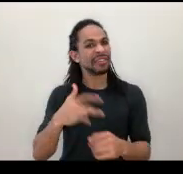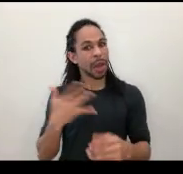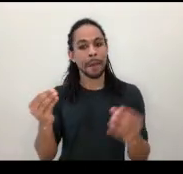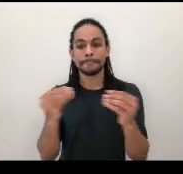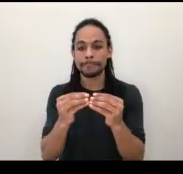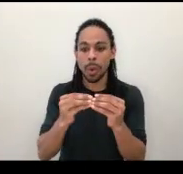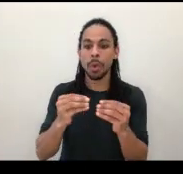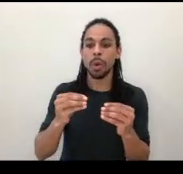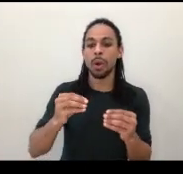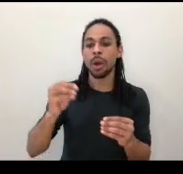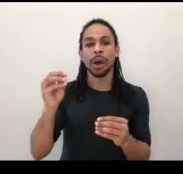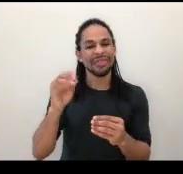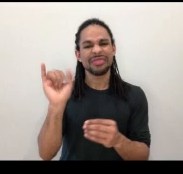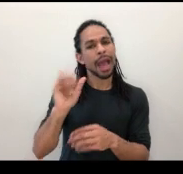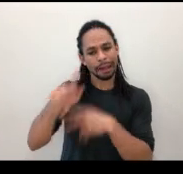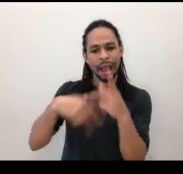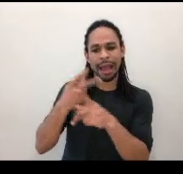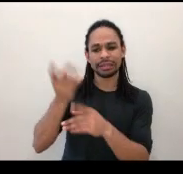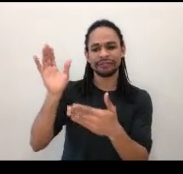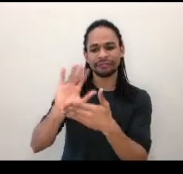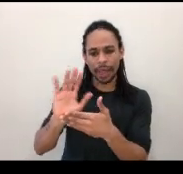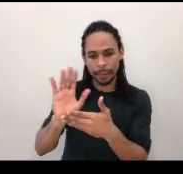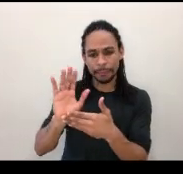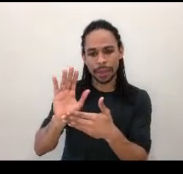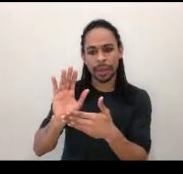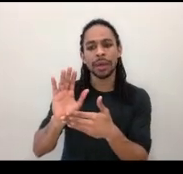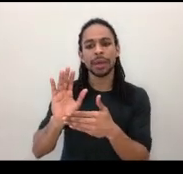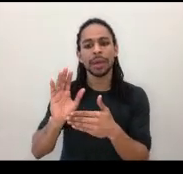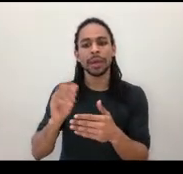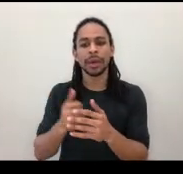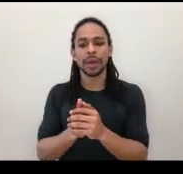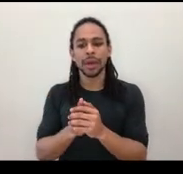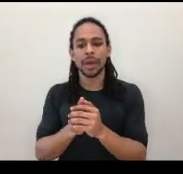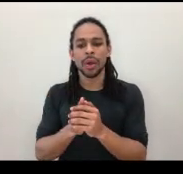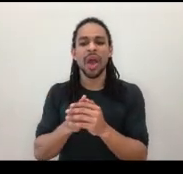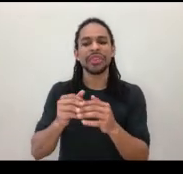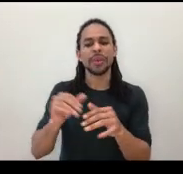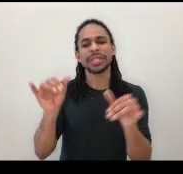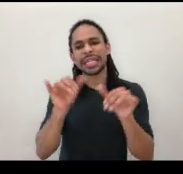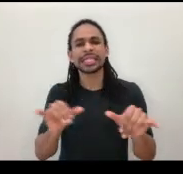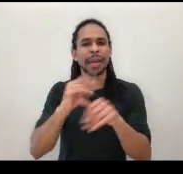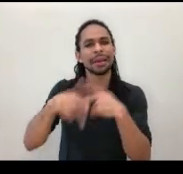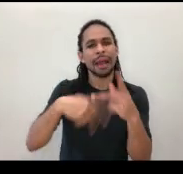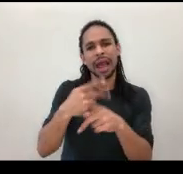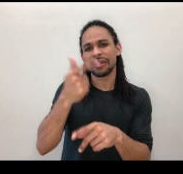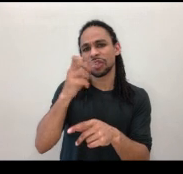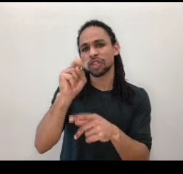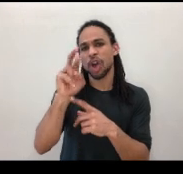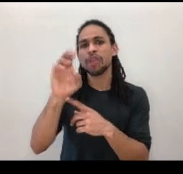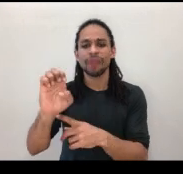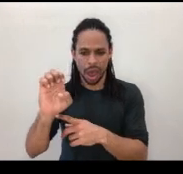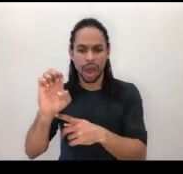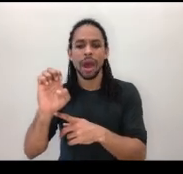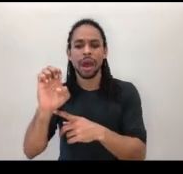was more of a comfort zone thing of staying through to the genre